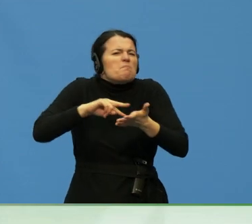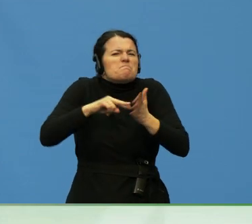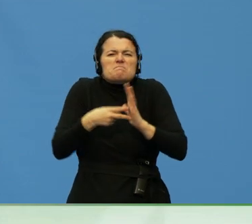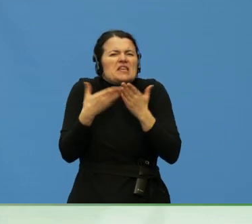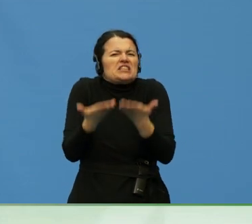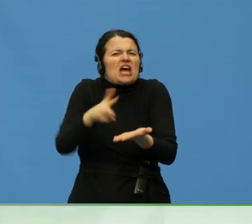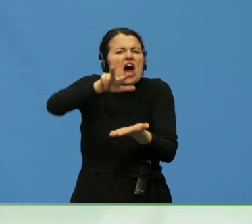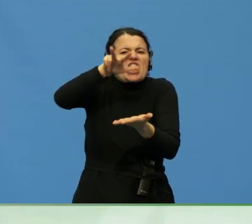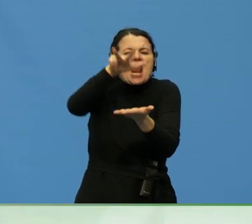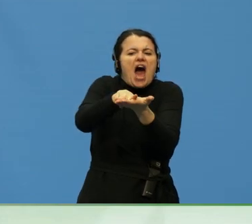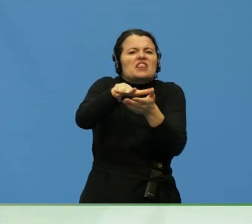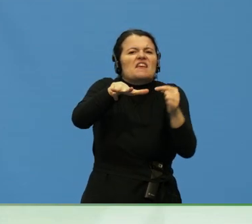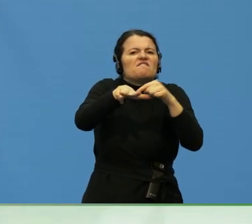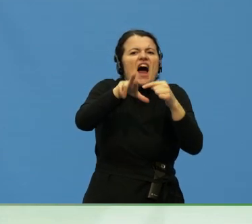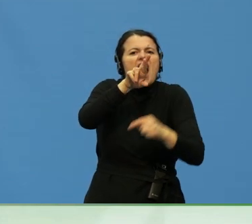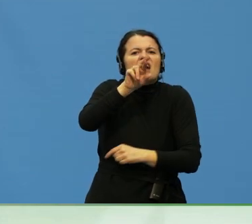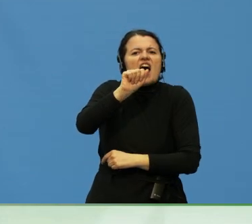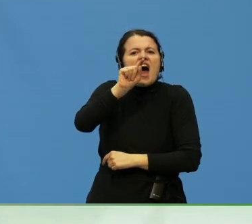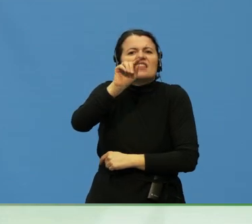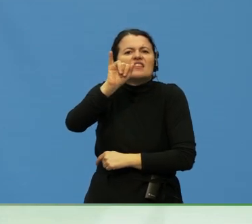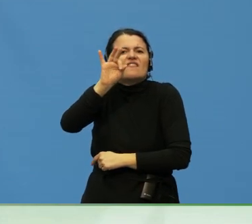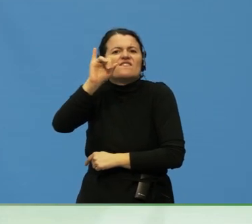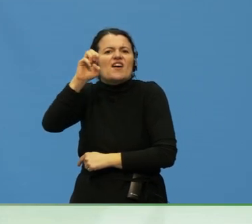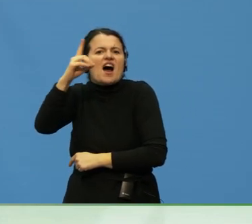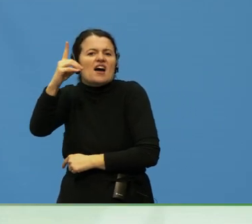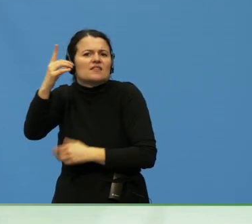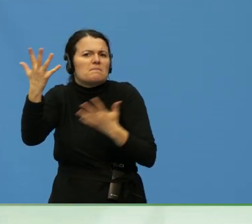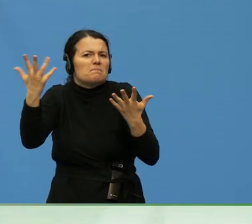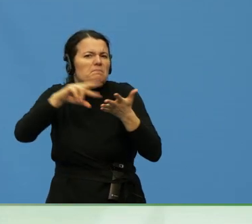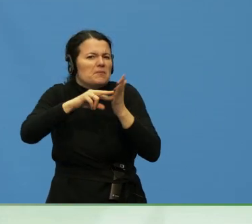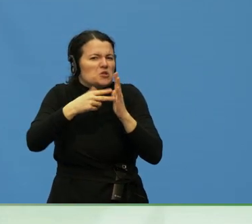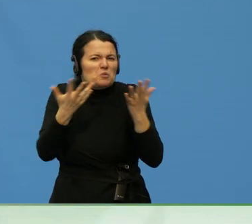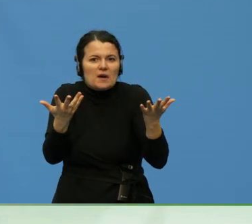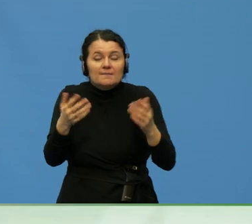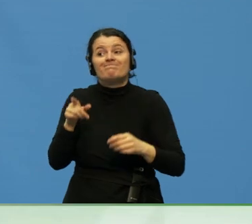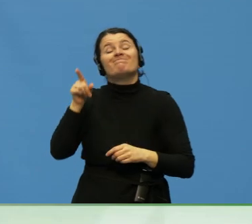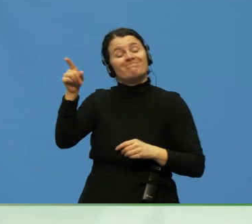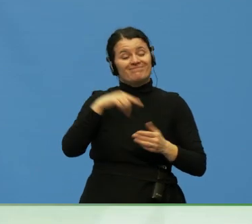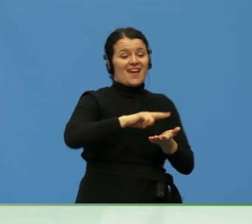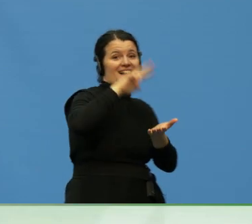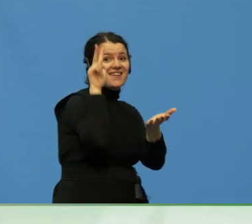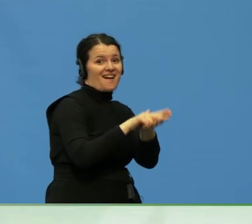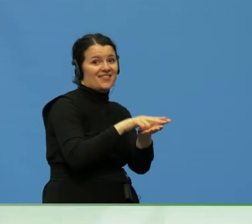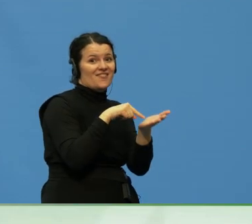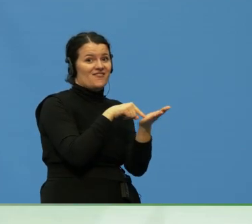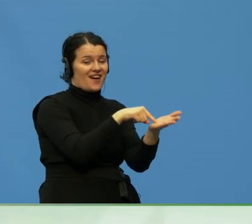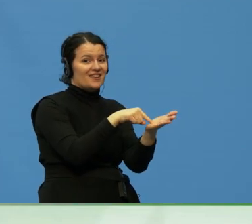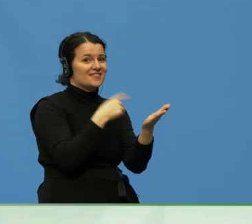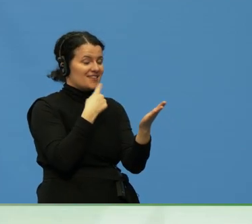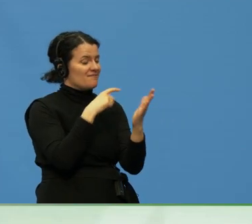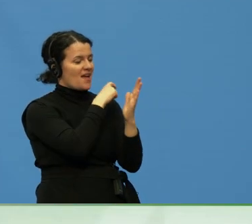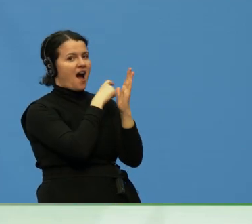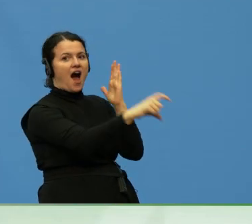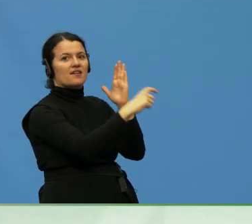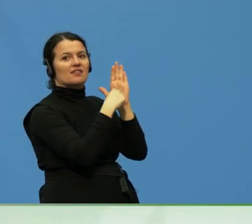Michael, that's a bit of a presumption to say that they've implemented Article 9. There's incredibly patchy implementation of